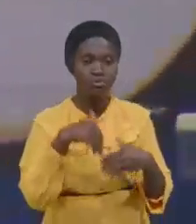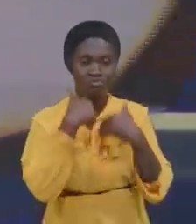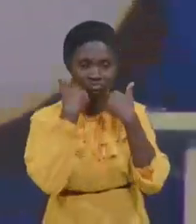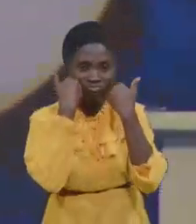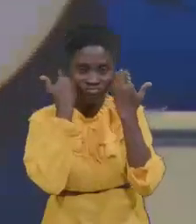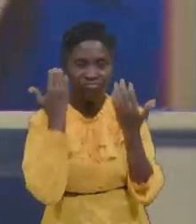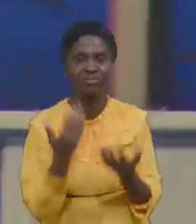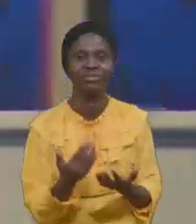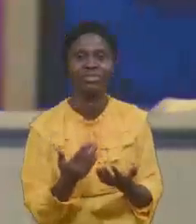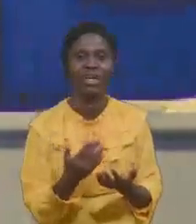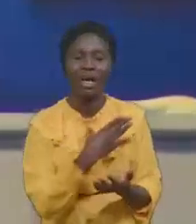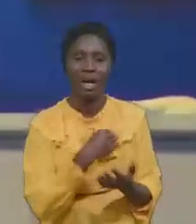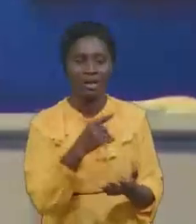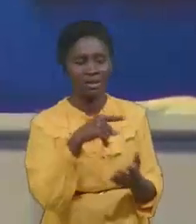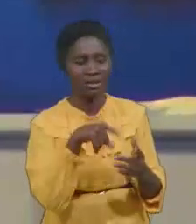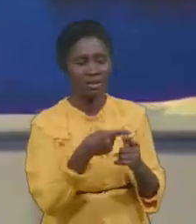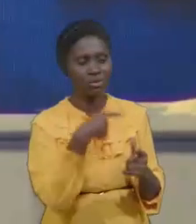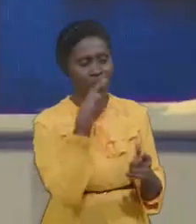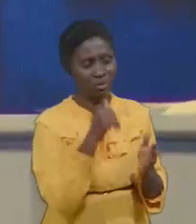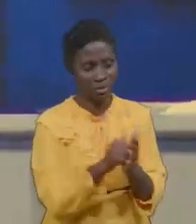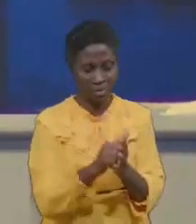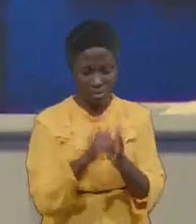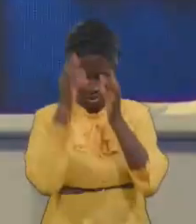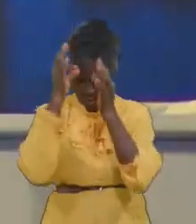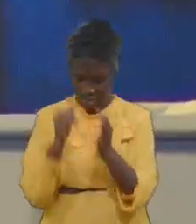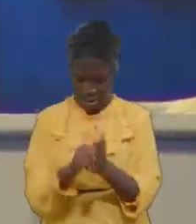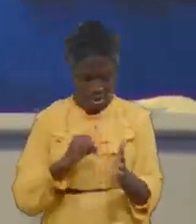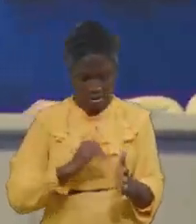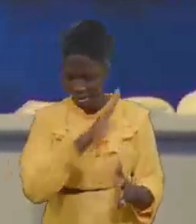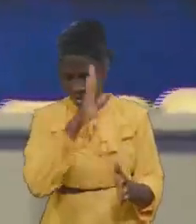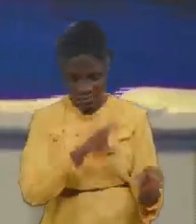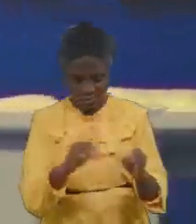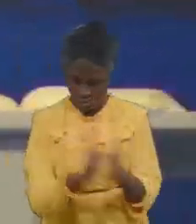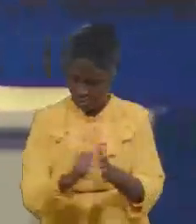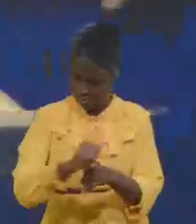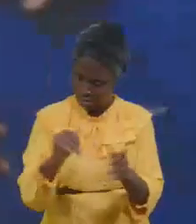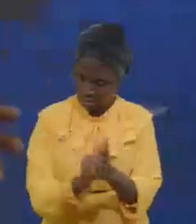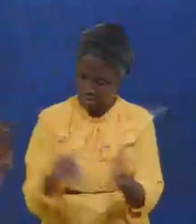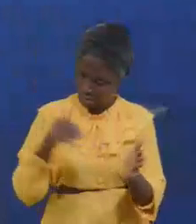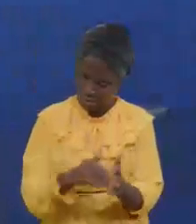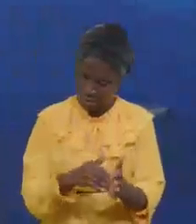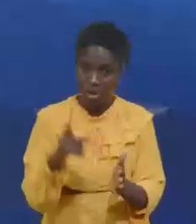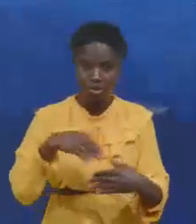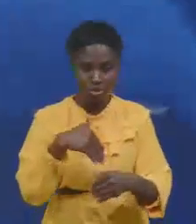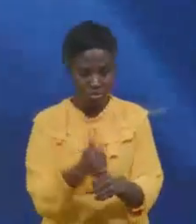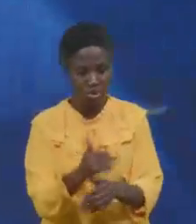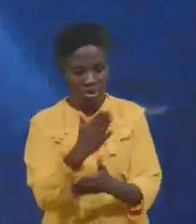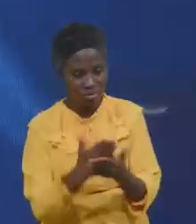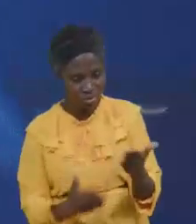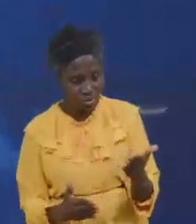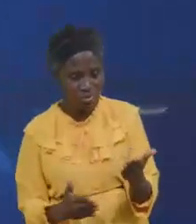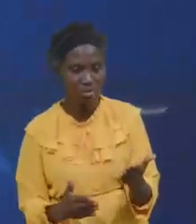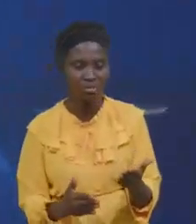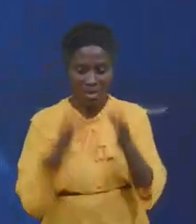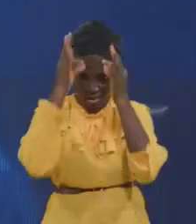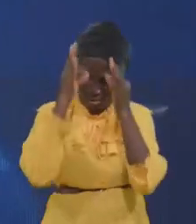then you told yourself, never, I will never do that again. You make resolution and you say,